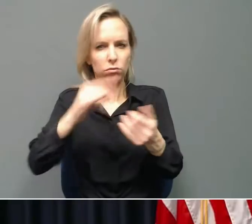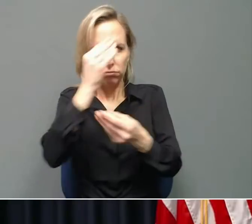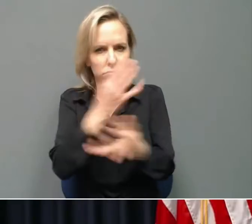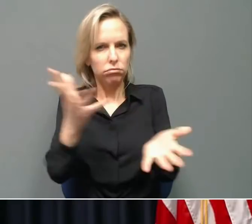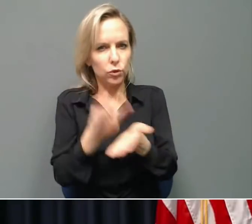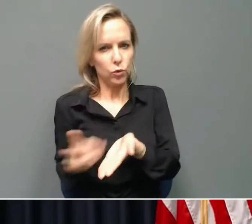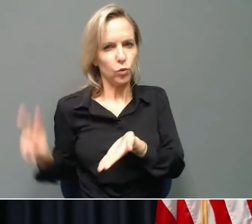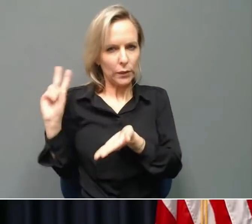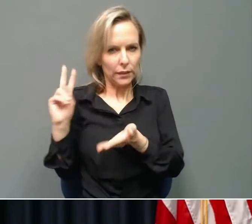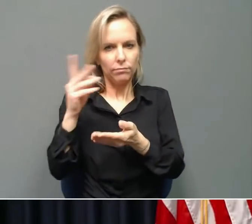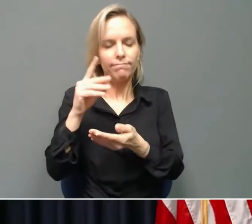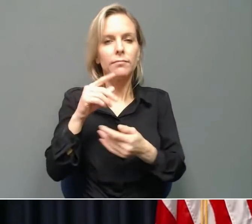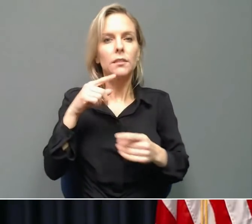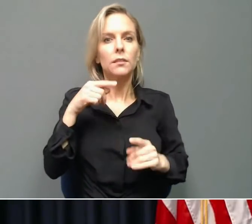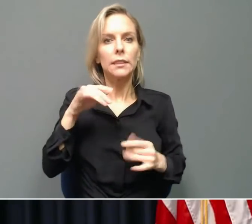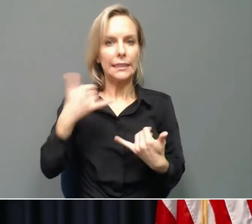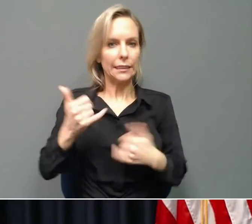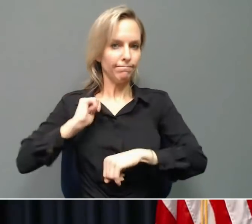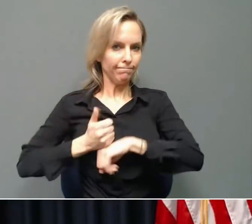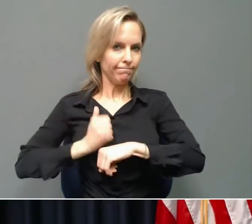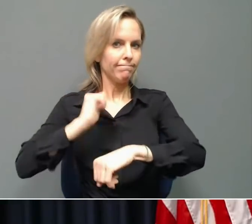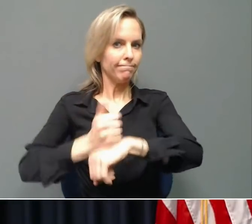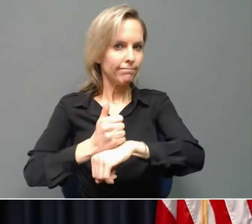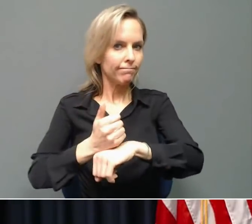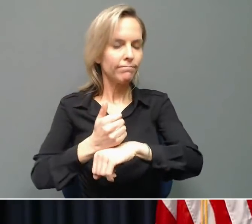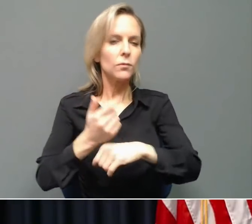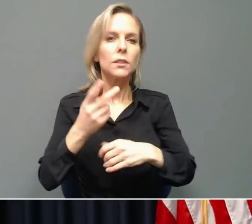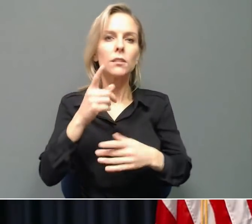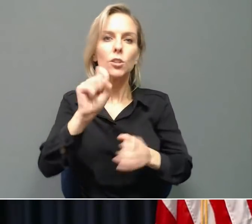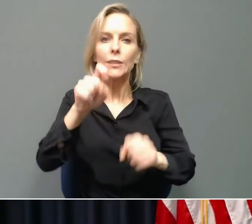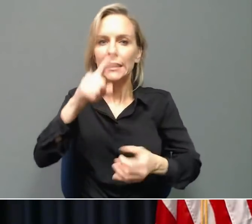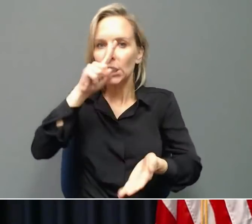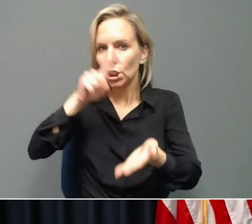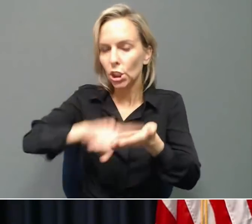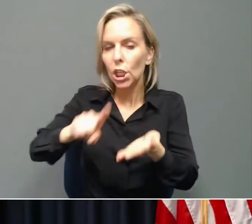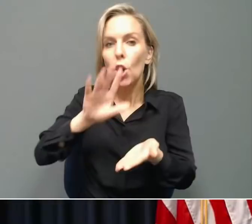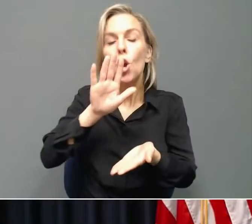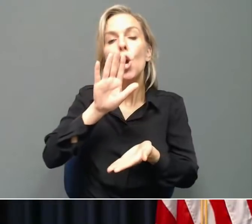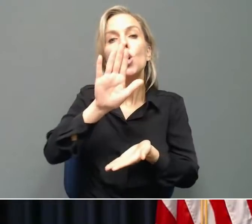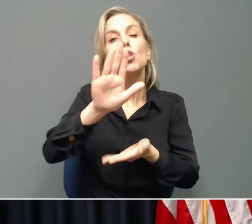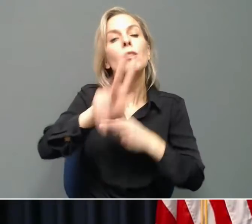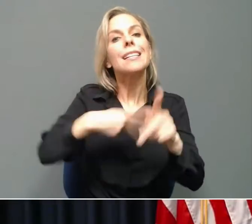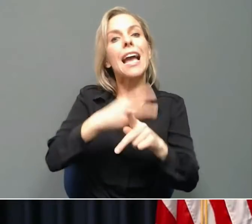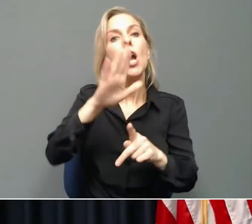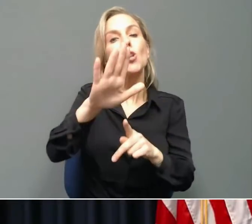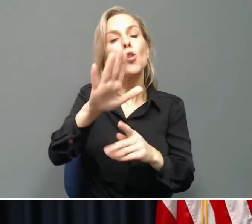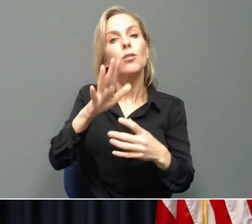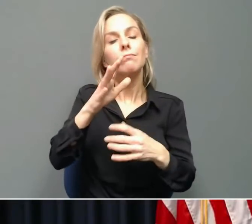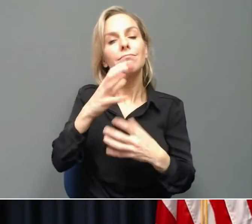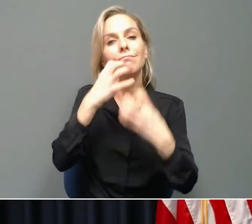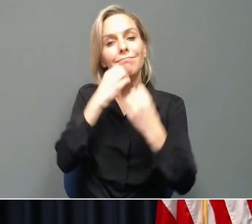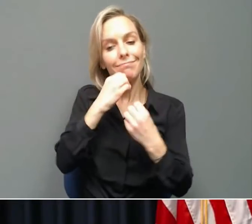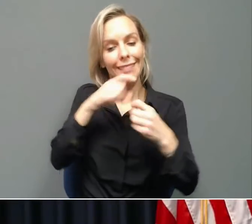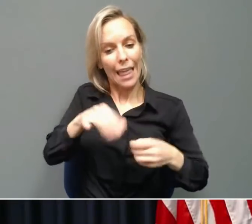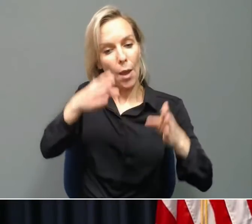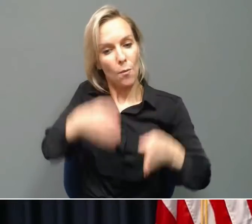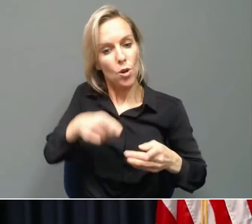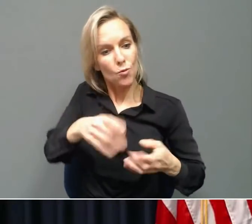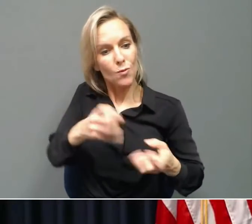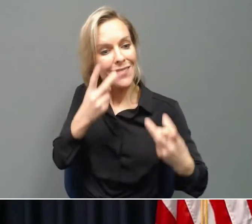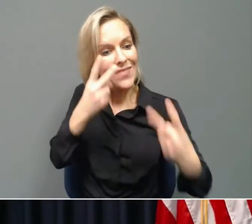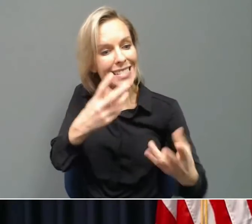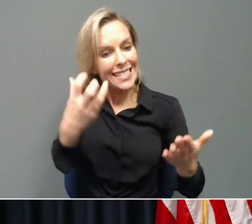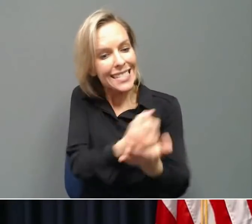those facilities. So check on what type of facility your loved one is in. I'm sure that you already know, and those will be